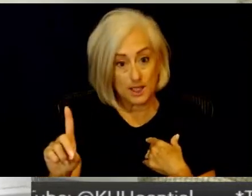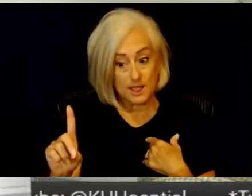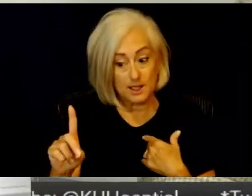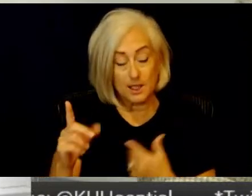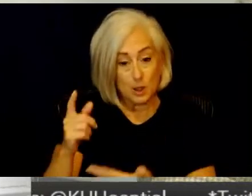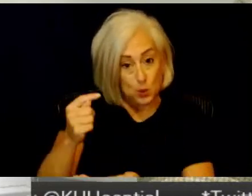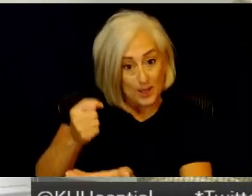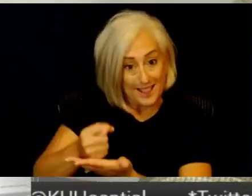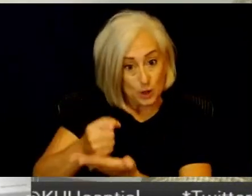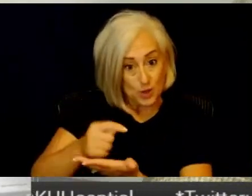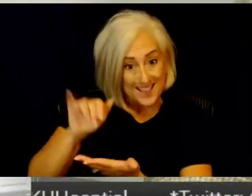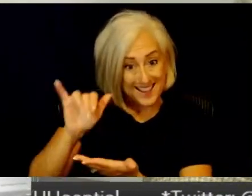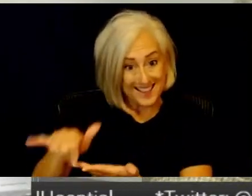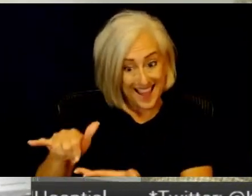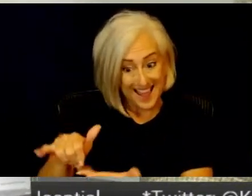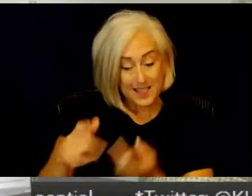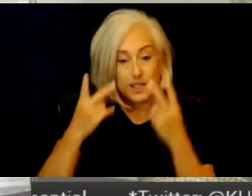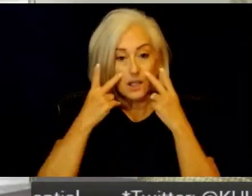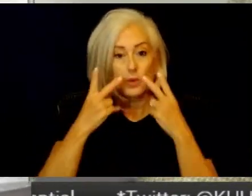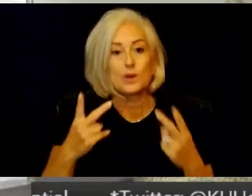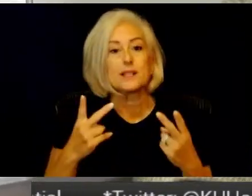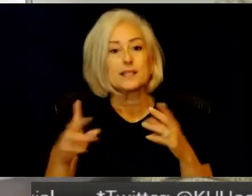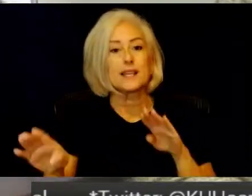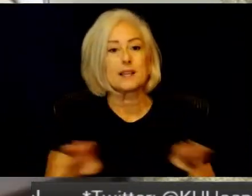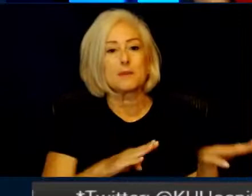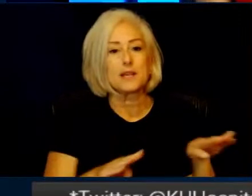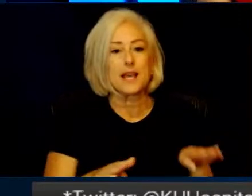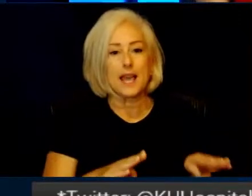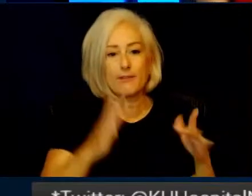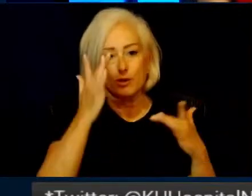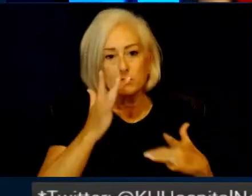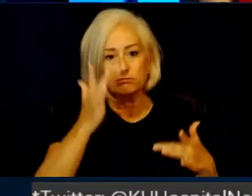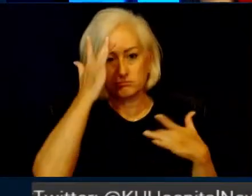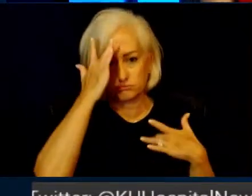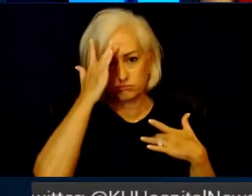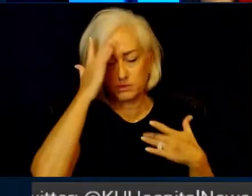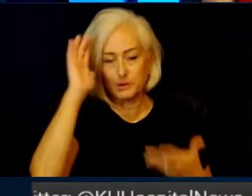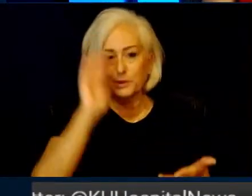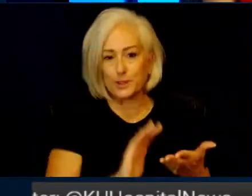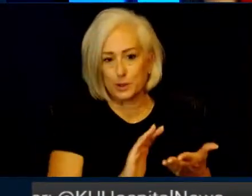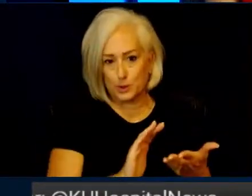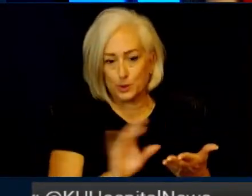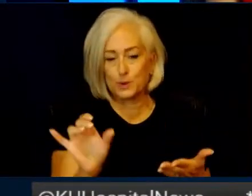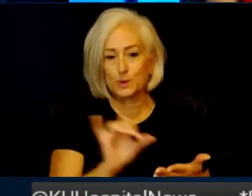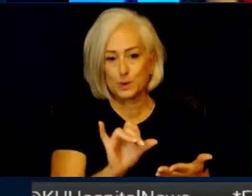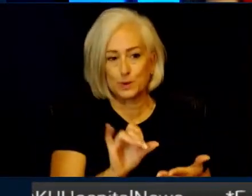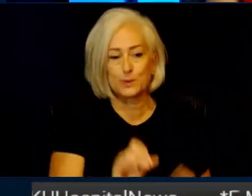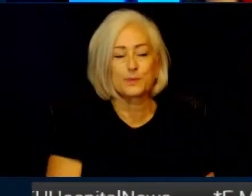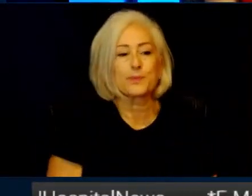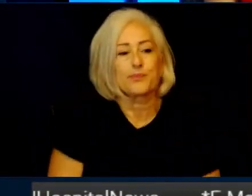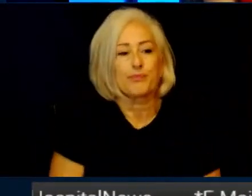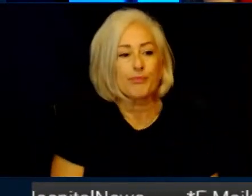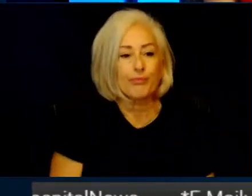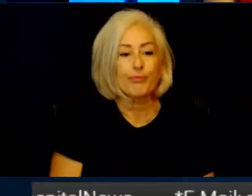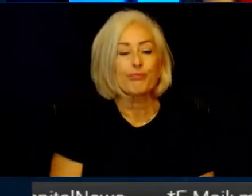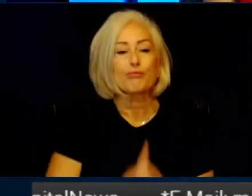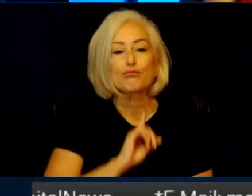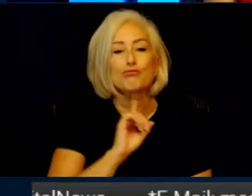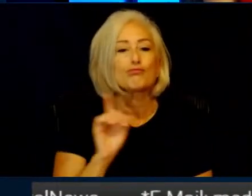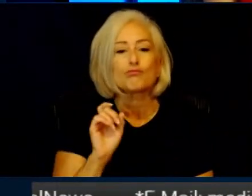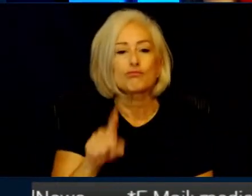behavioral disorders also start to get better. Alexis? Denise has a question about her Kindle. Denise wants to